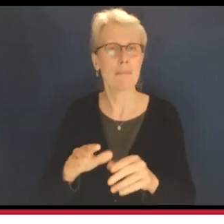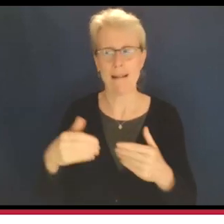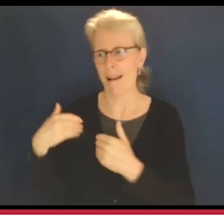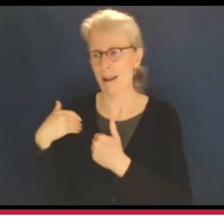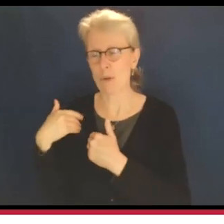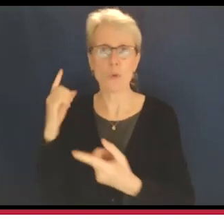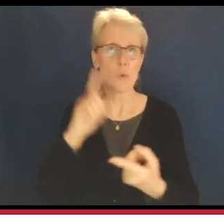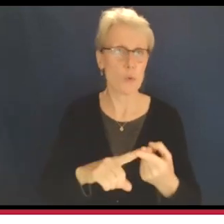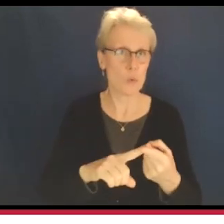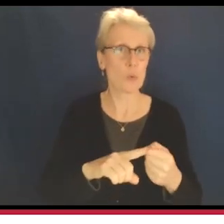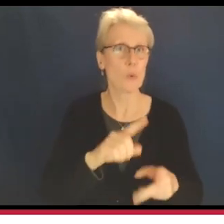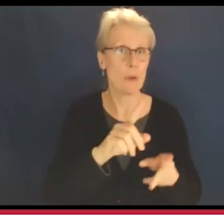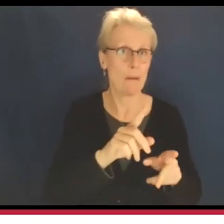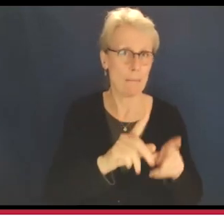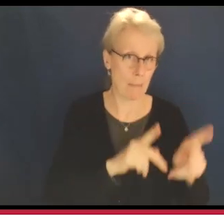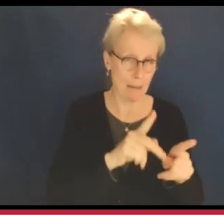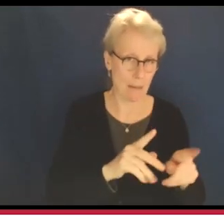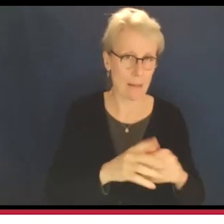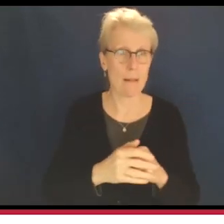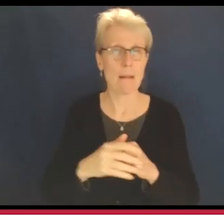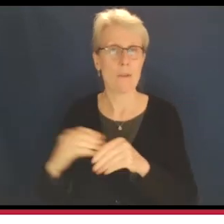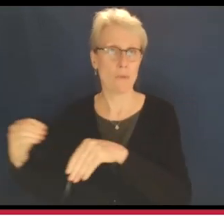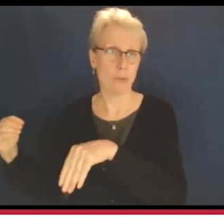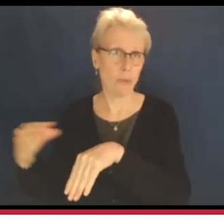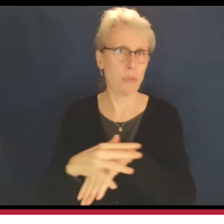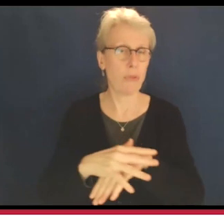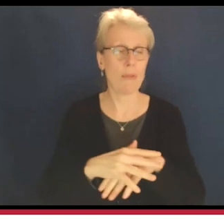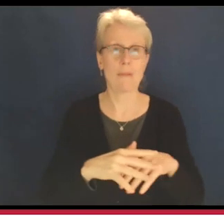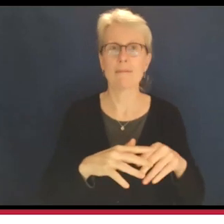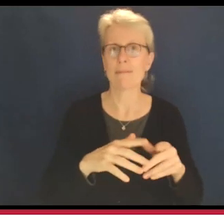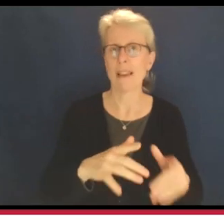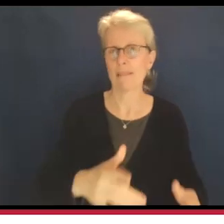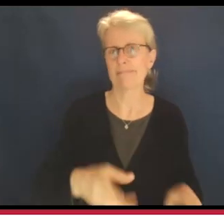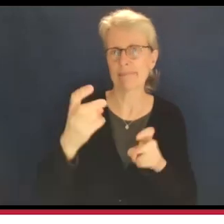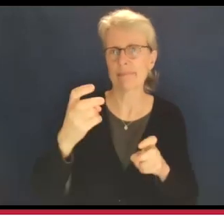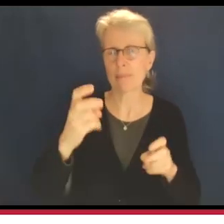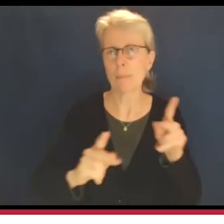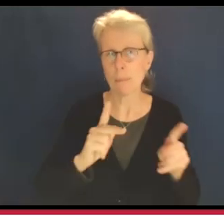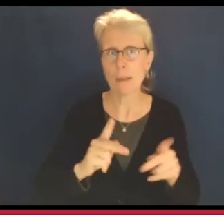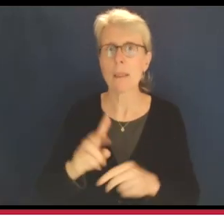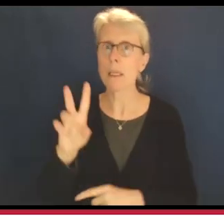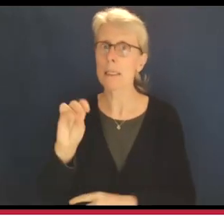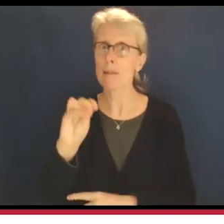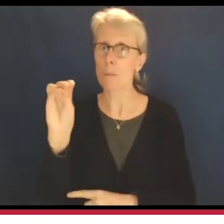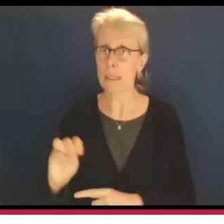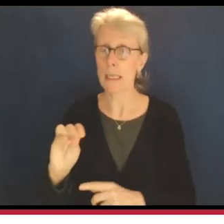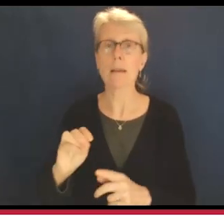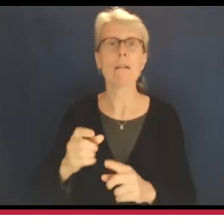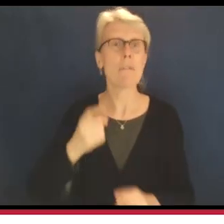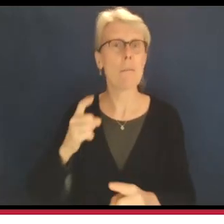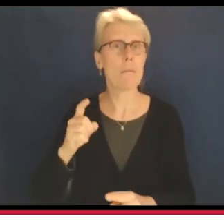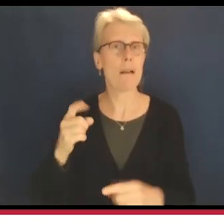pathogens, or the pathogens that spill into people from animals. About 70% of which have origins in wildlife,